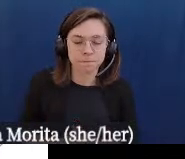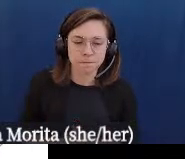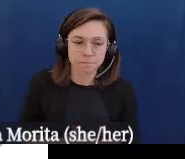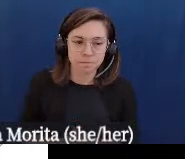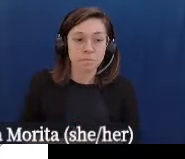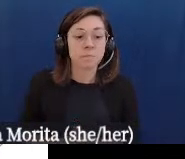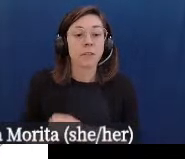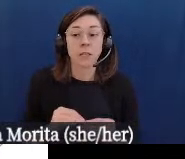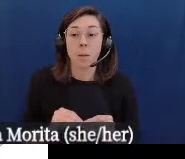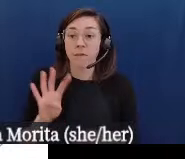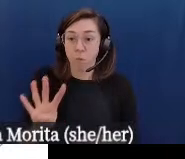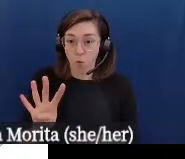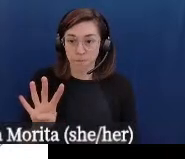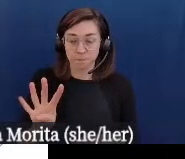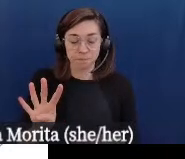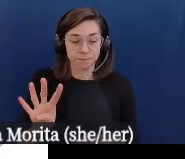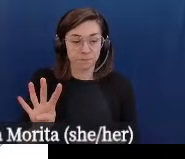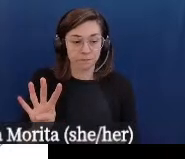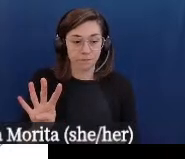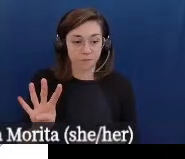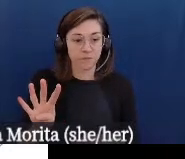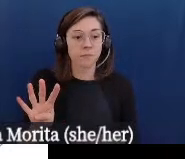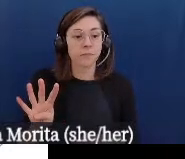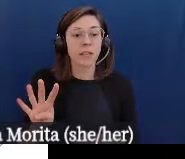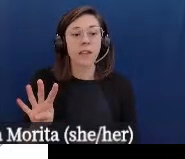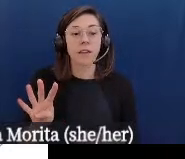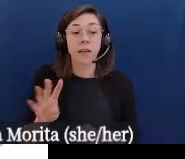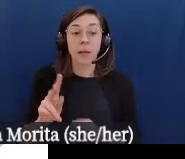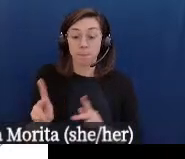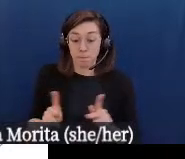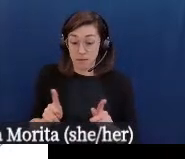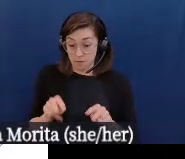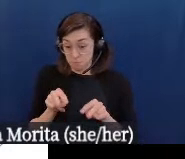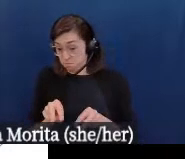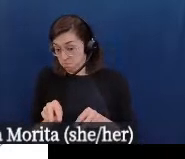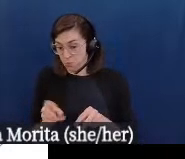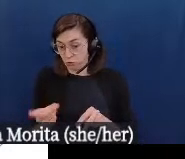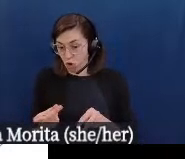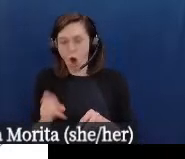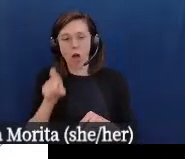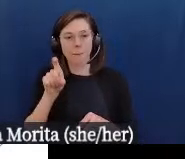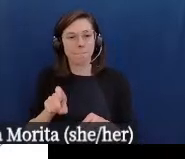Number 4, handlers must prevent their animals from